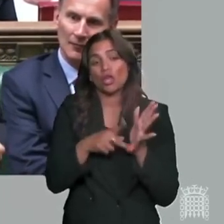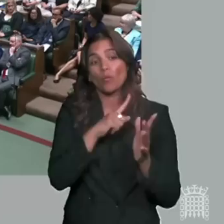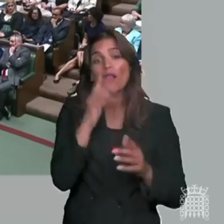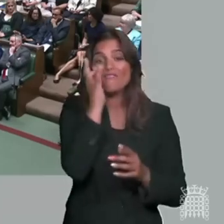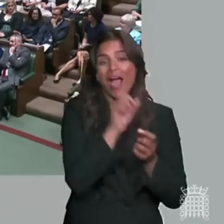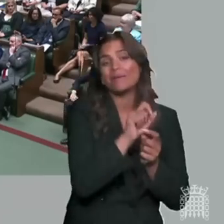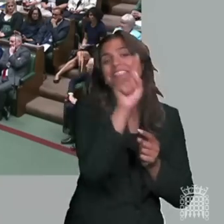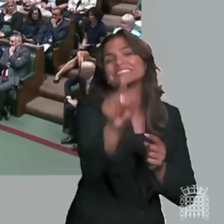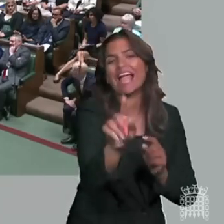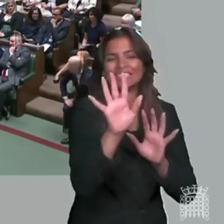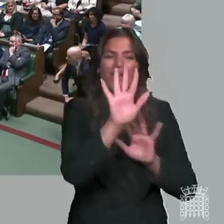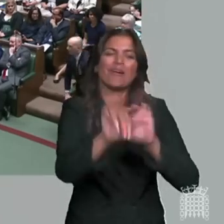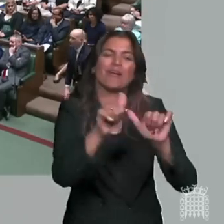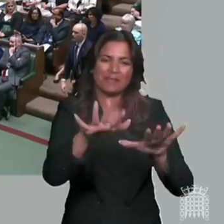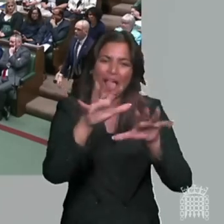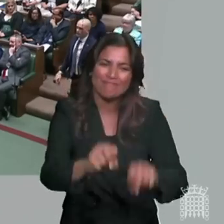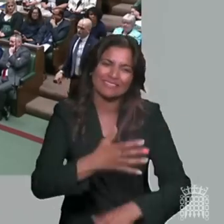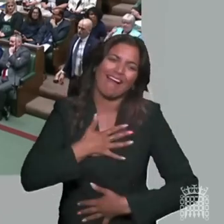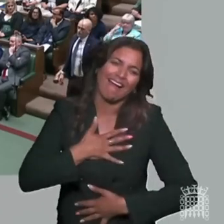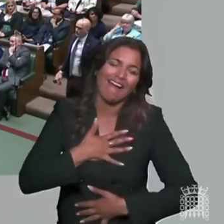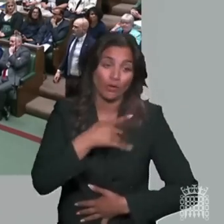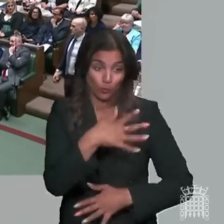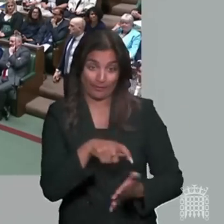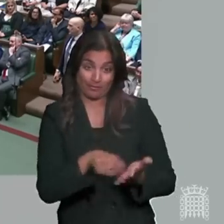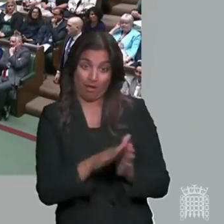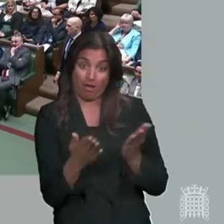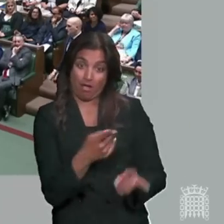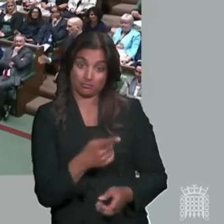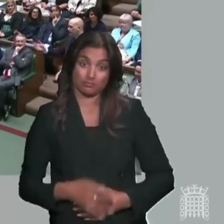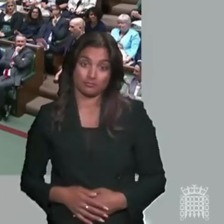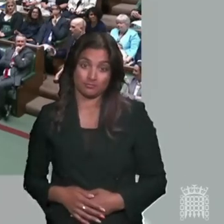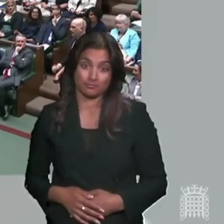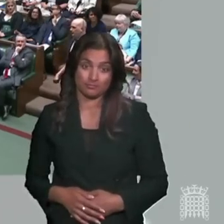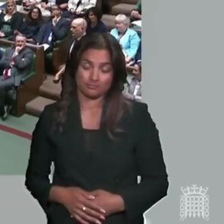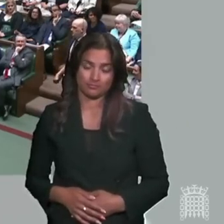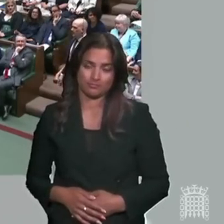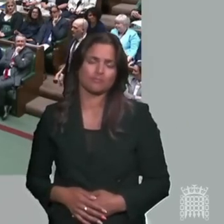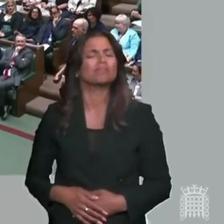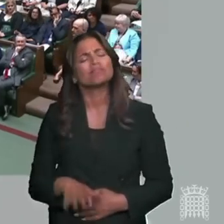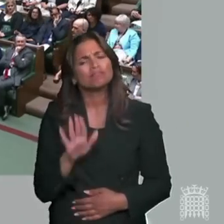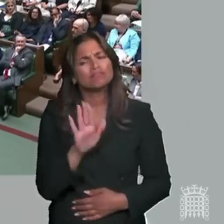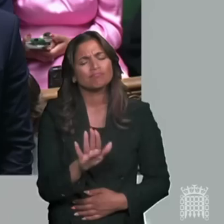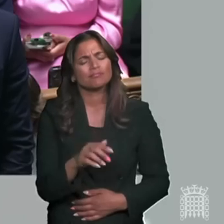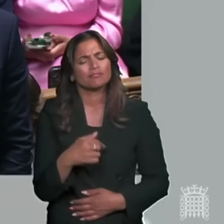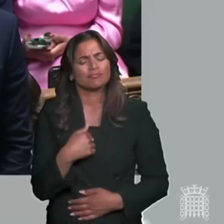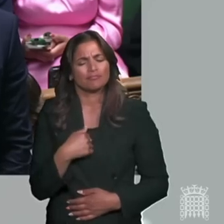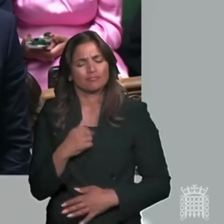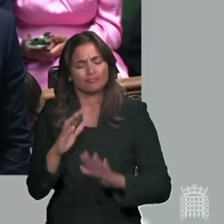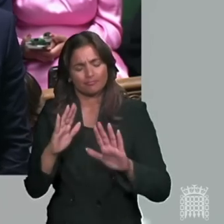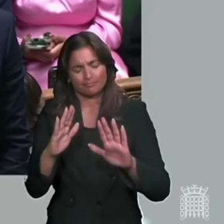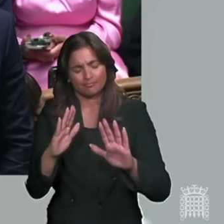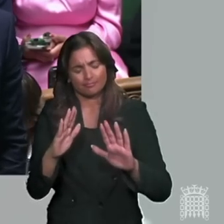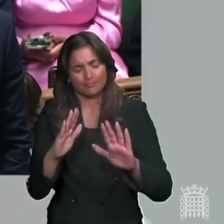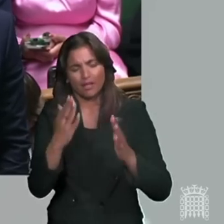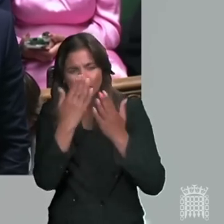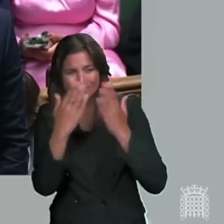card? Stephen Flynn. Mr. Speaker, respectfully, I think the Prime Minister needs to grow up.